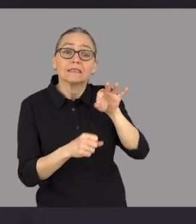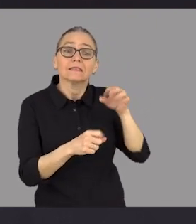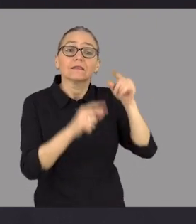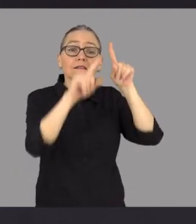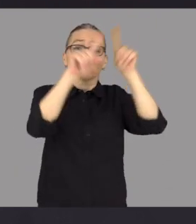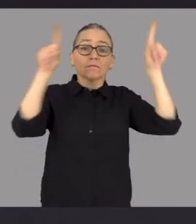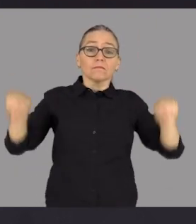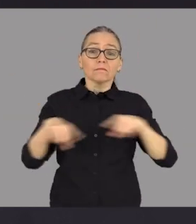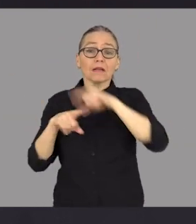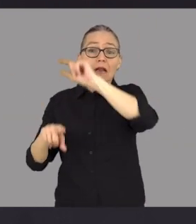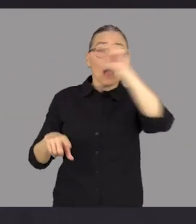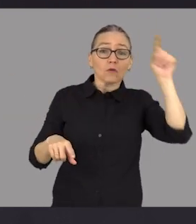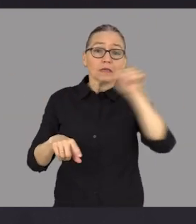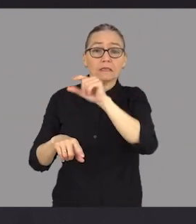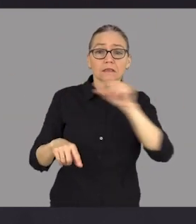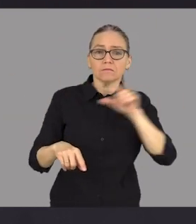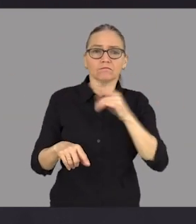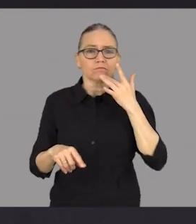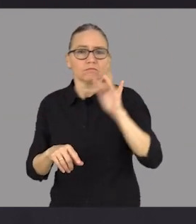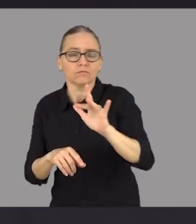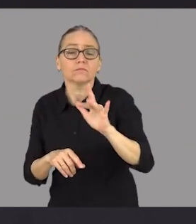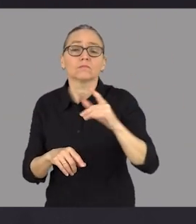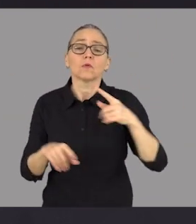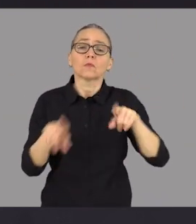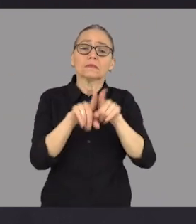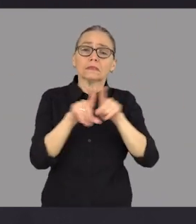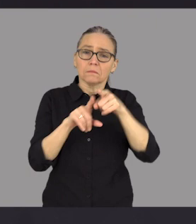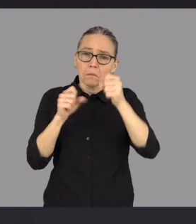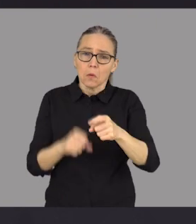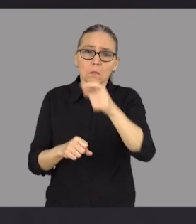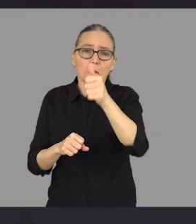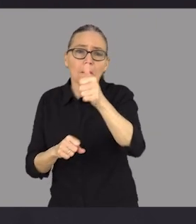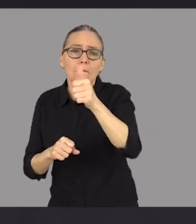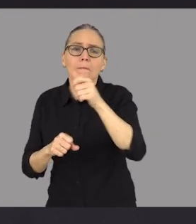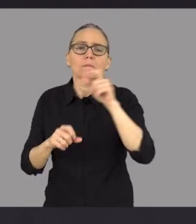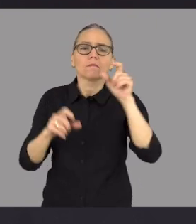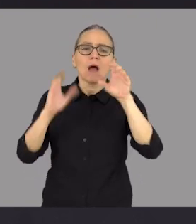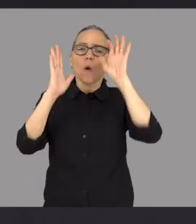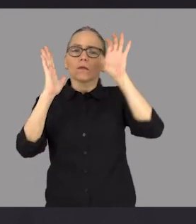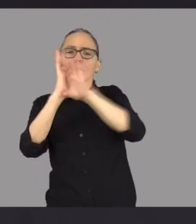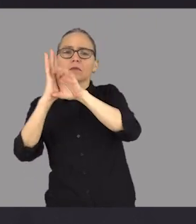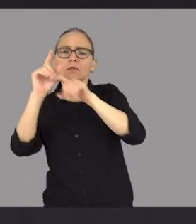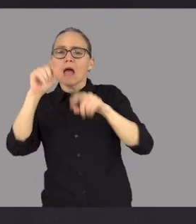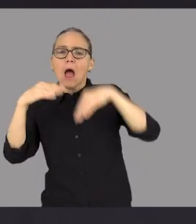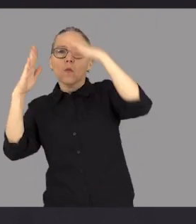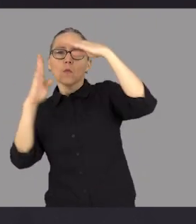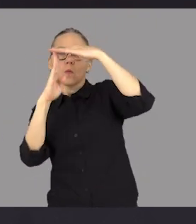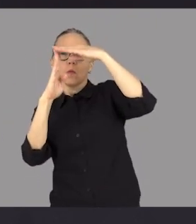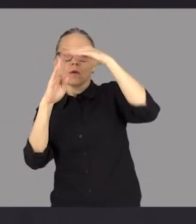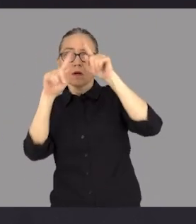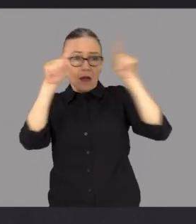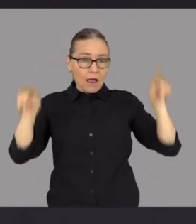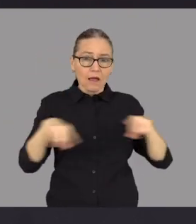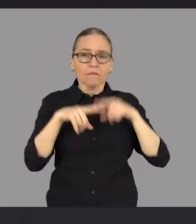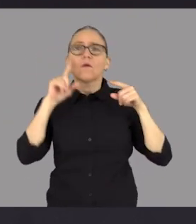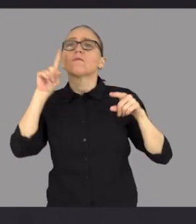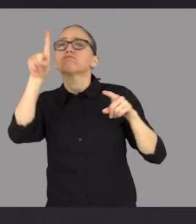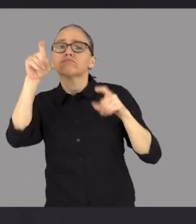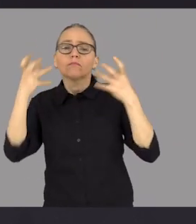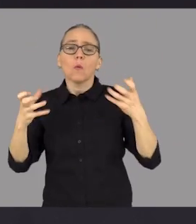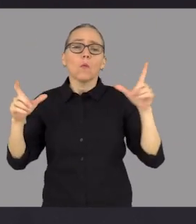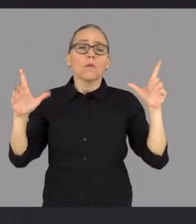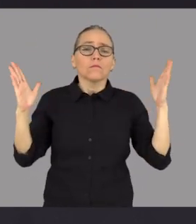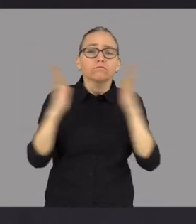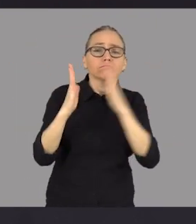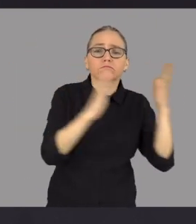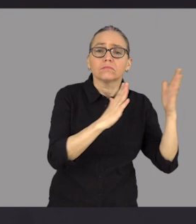to gallery view. You can adjust your view settings by selecting the view icon located at the top right-hand